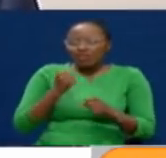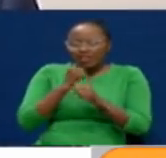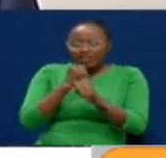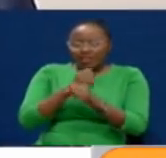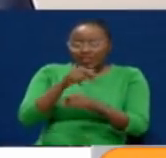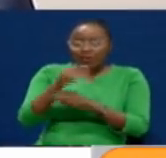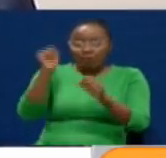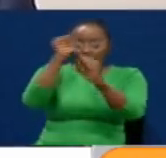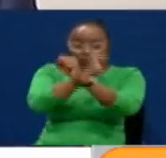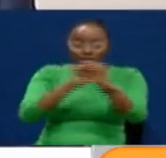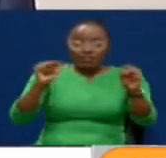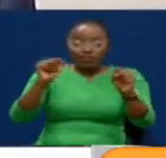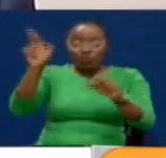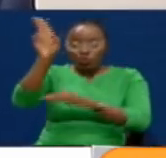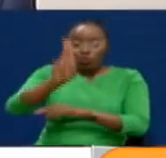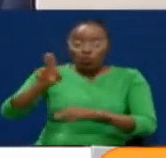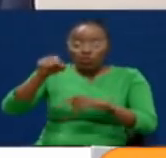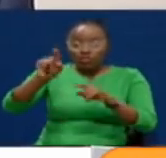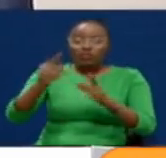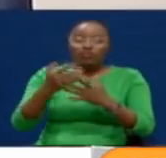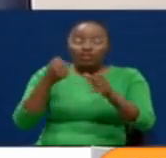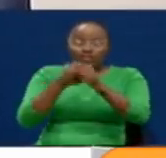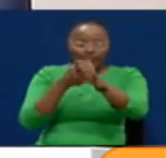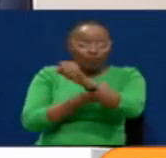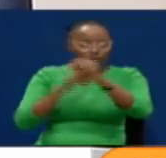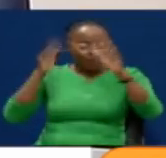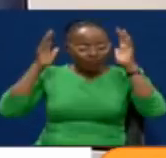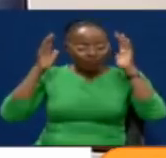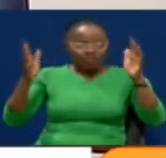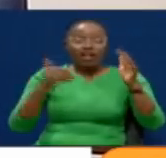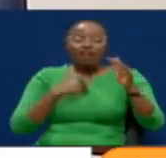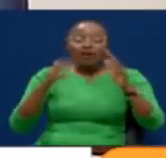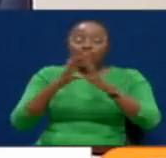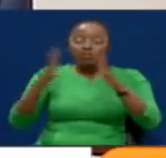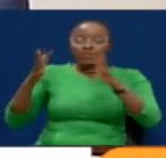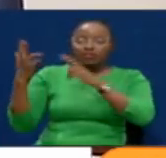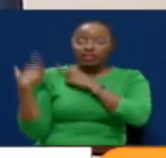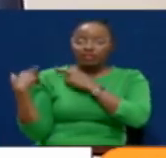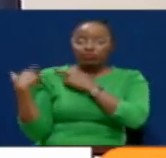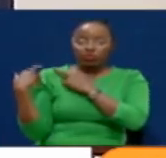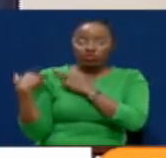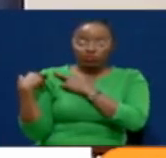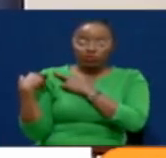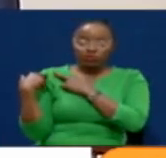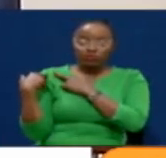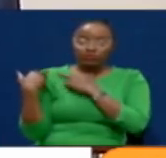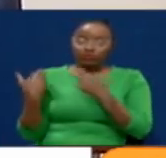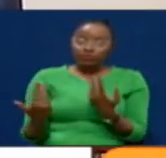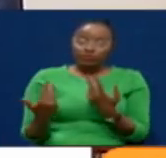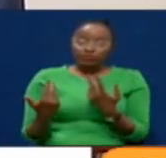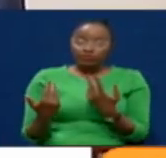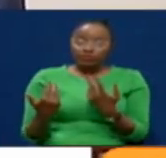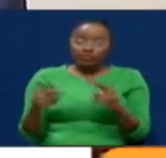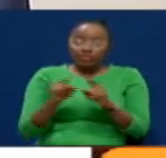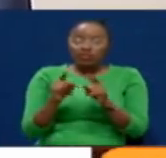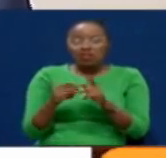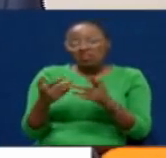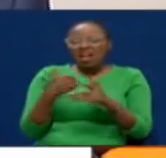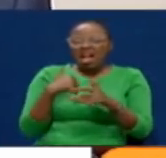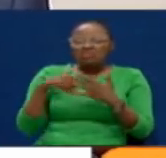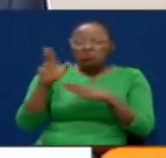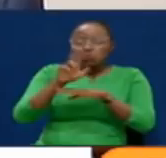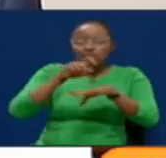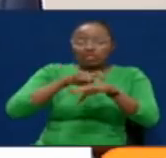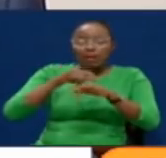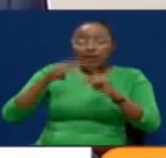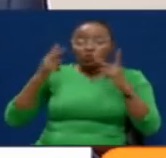the president, President Uhuru Kenyatta, is a huge supporter. He's played a big role in helping us get it back. And it's taken us some time. Yeah. But look at what we